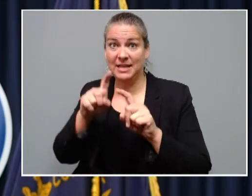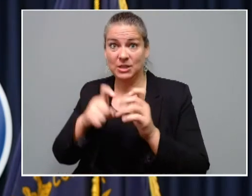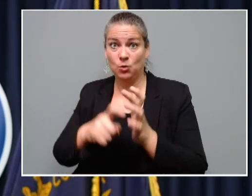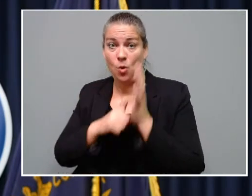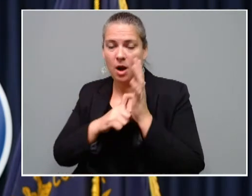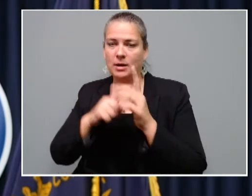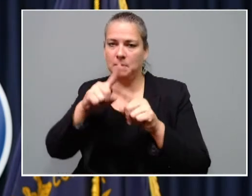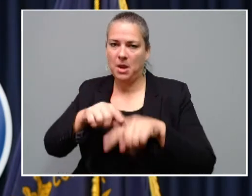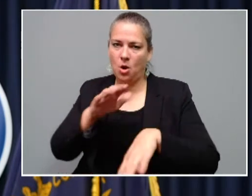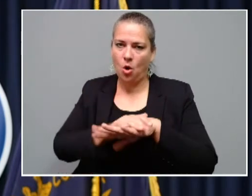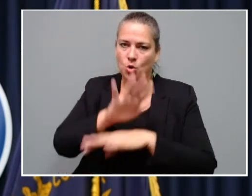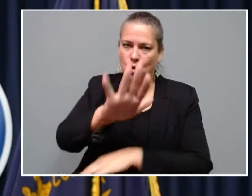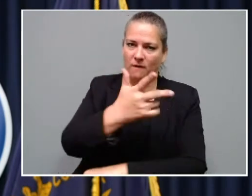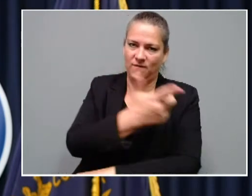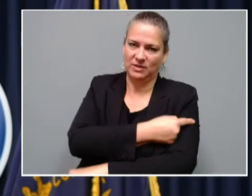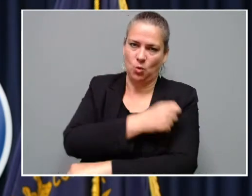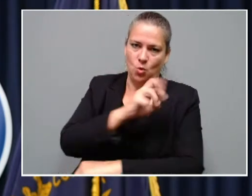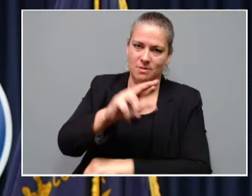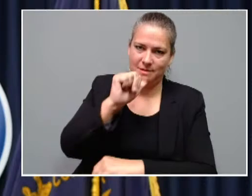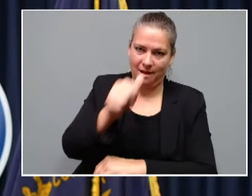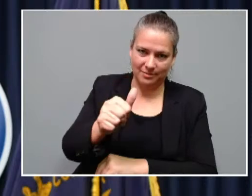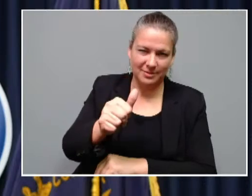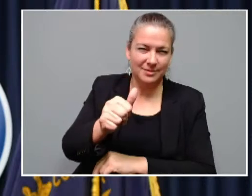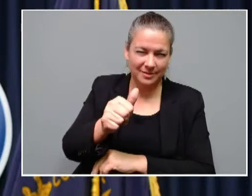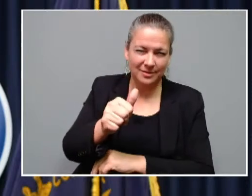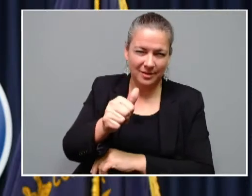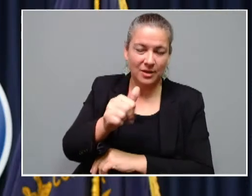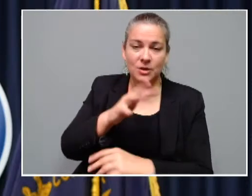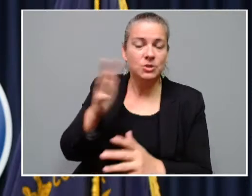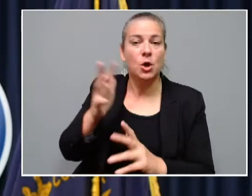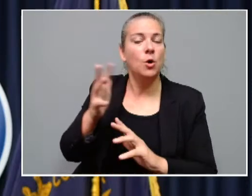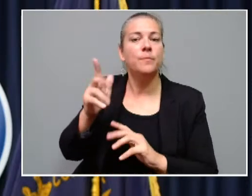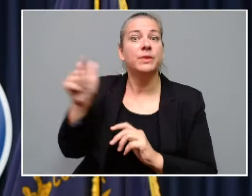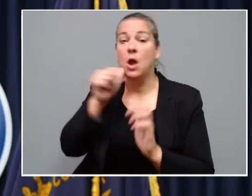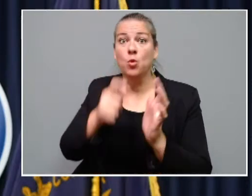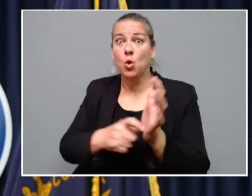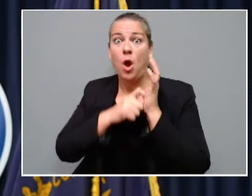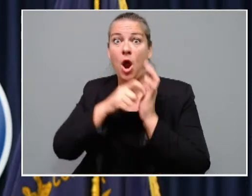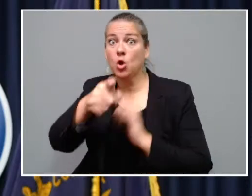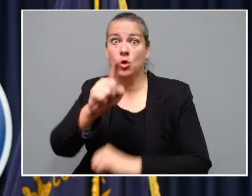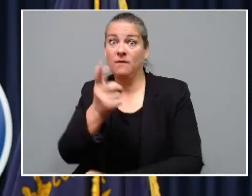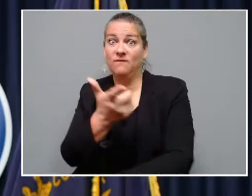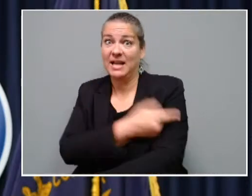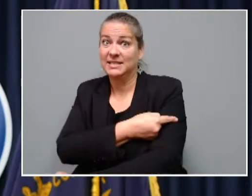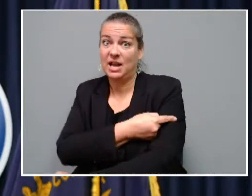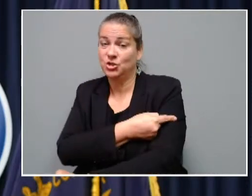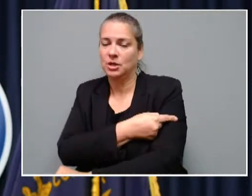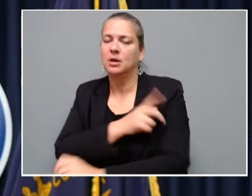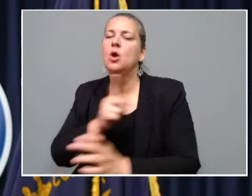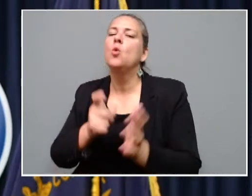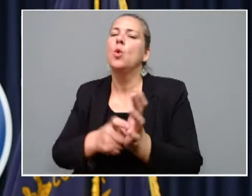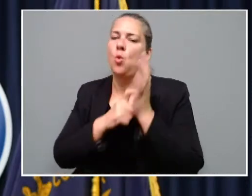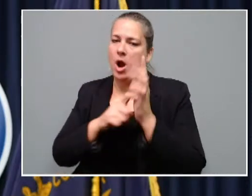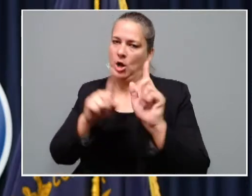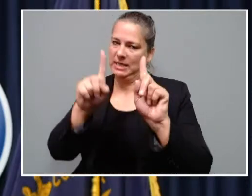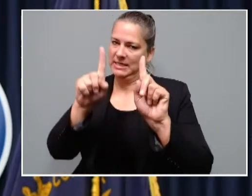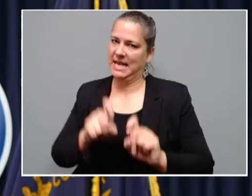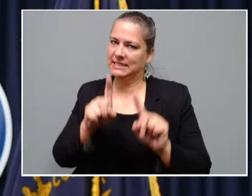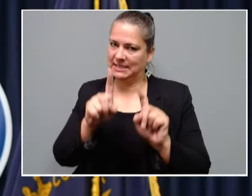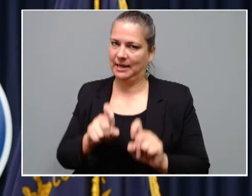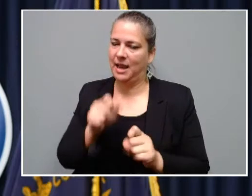vaccinated. So that mandate won't require an individual who's unvaccinated to get vaccinated, but it will require them to get a test every